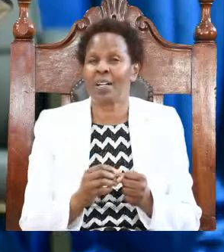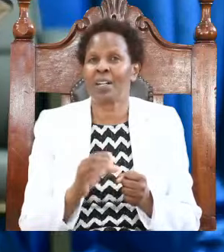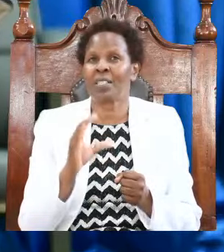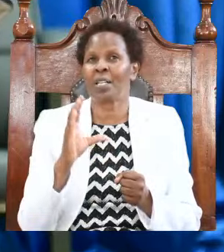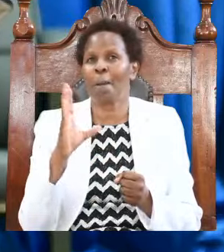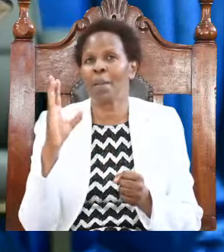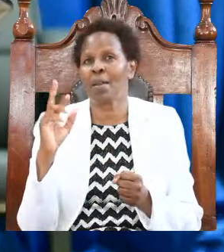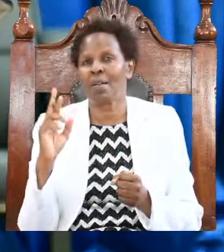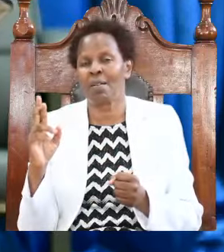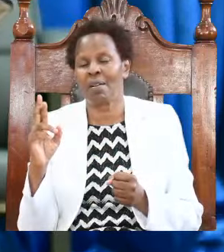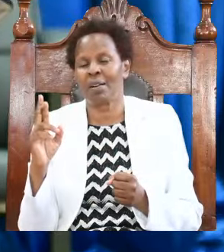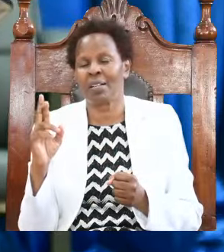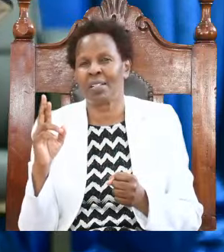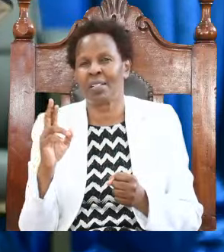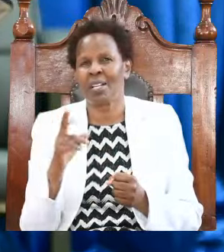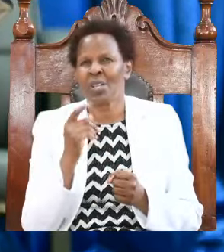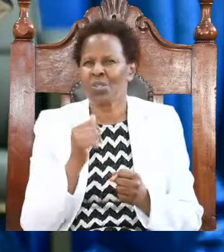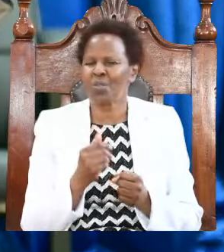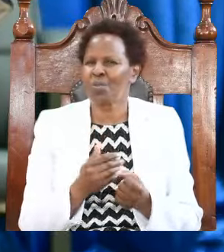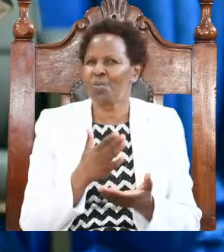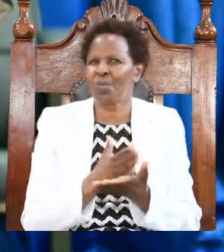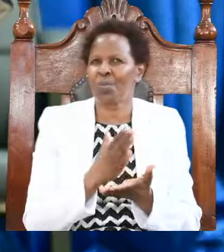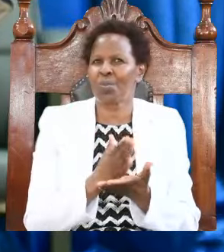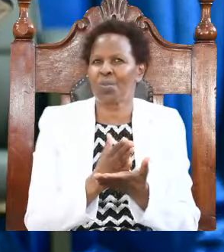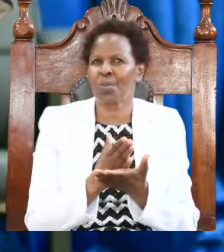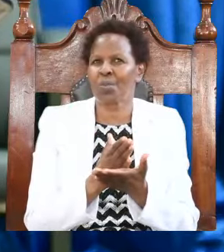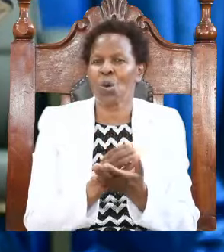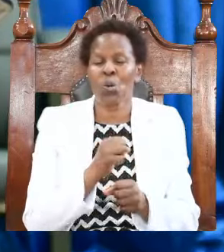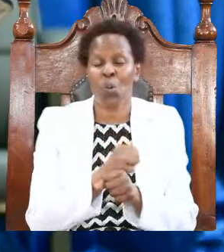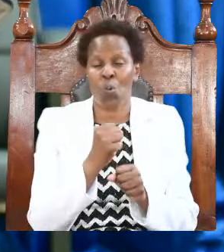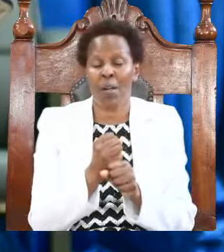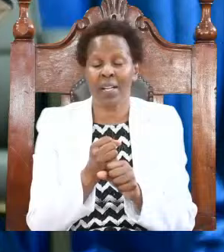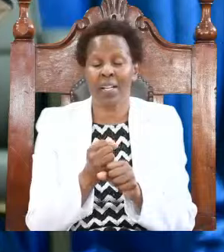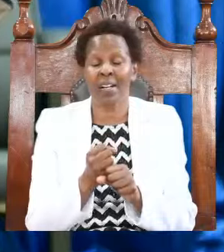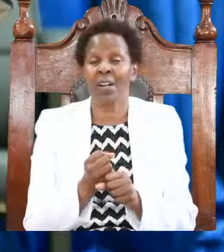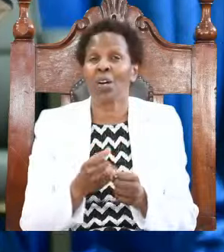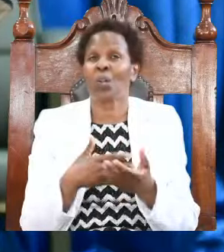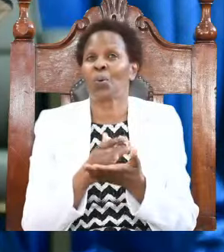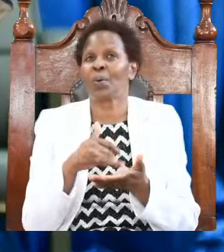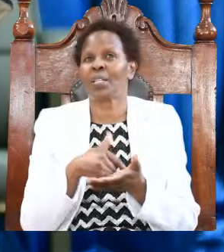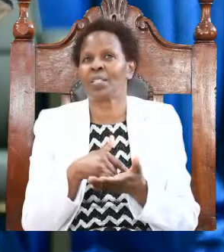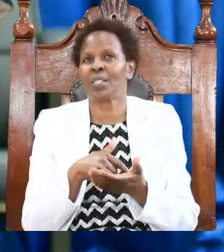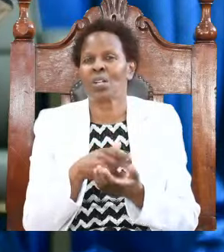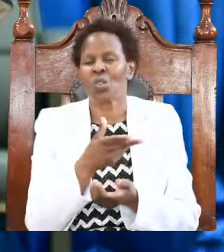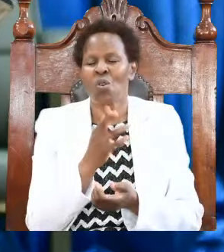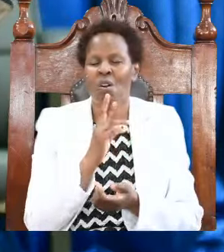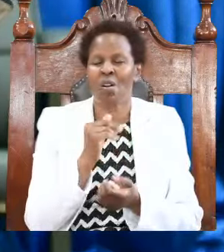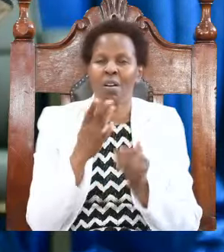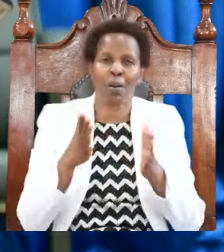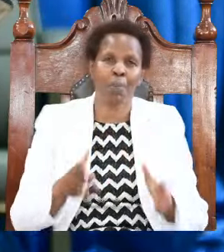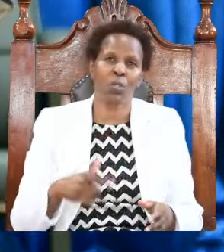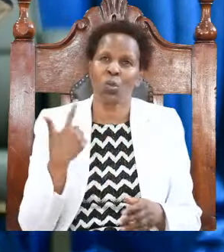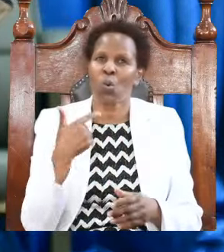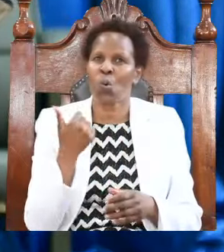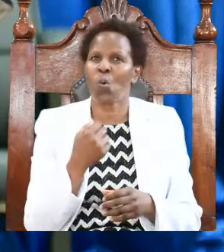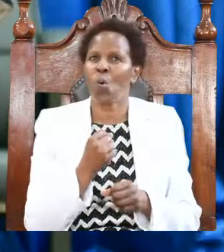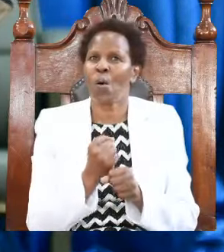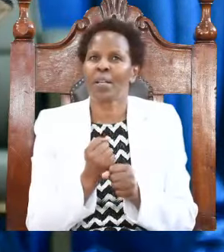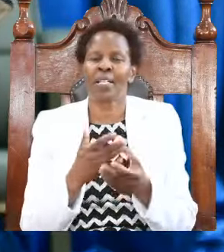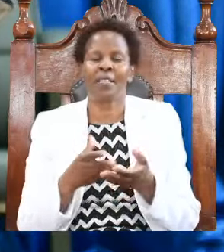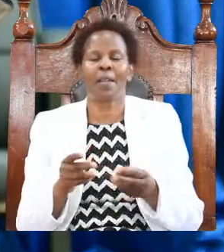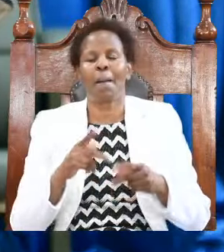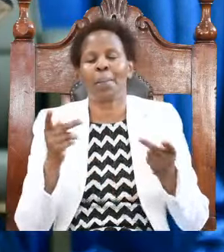us. Are you keen, you know, to invest in that area? Are you a person who invests in the